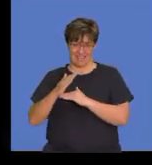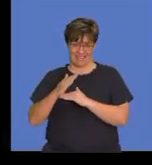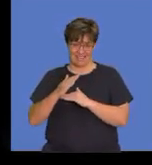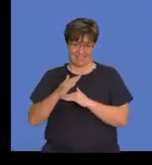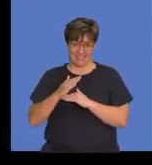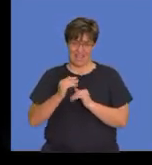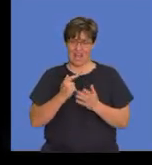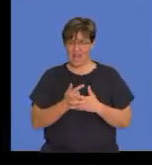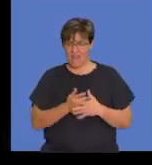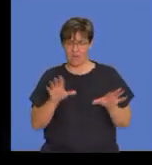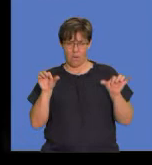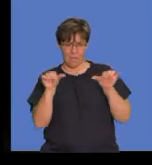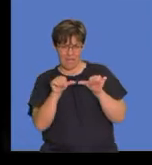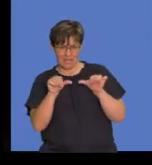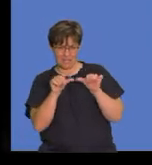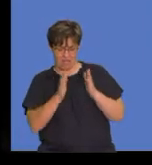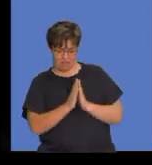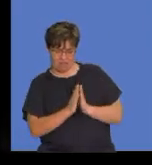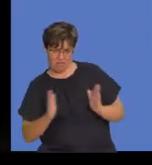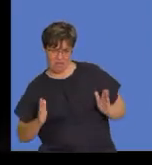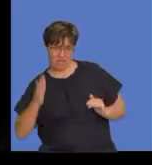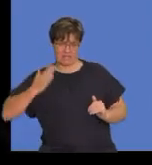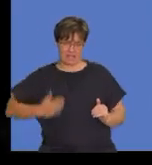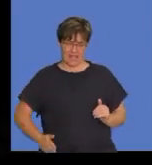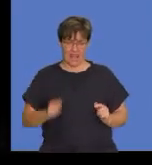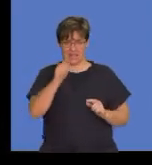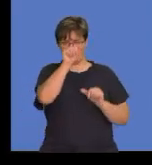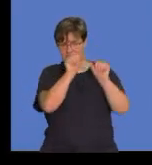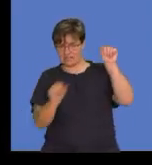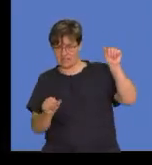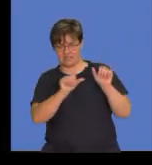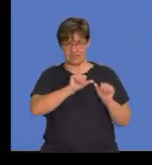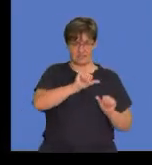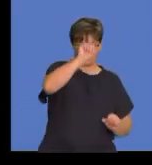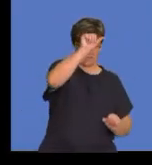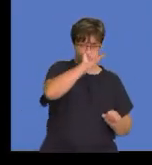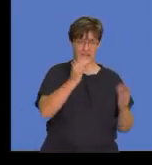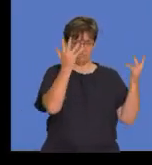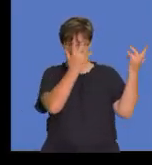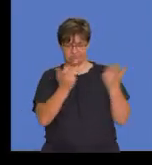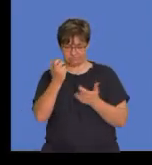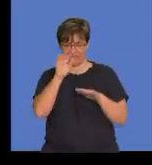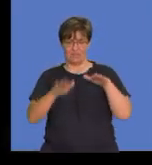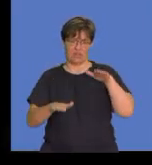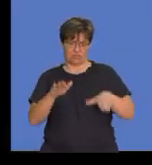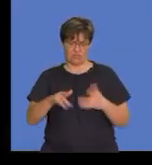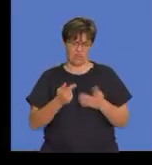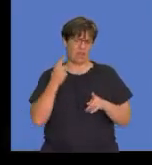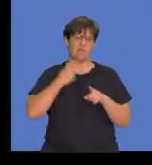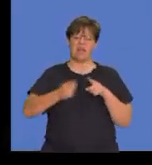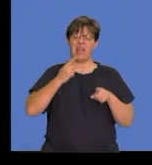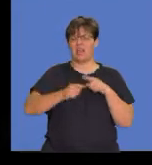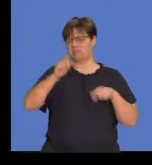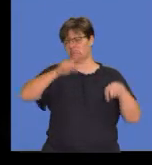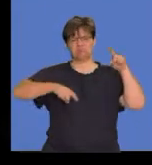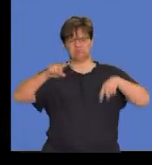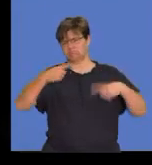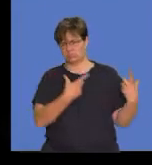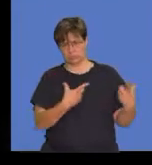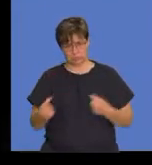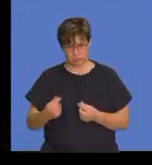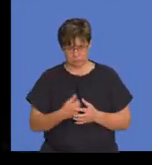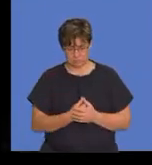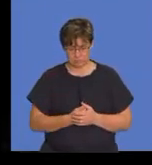angle if you have measured the length of the sides and calculated a ratio. So you can play around with